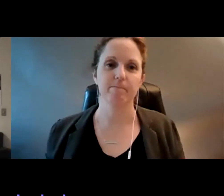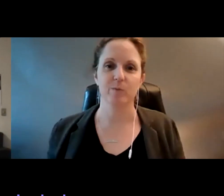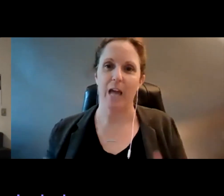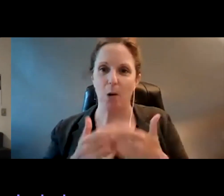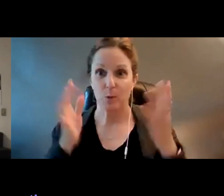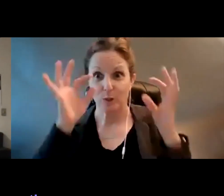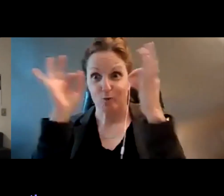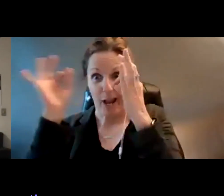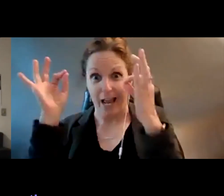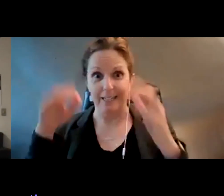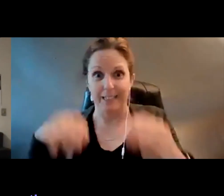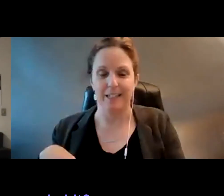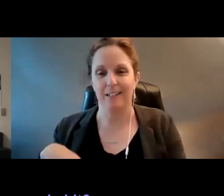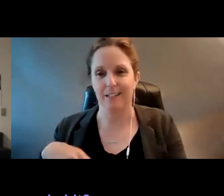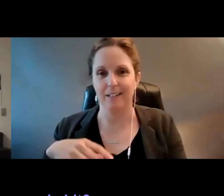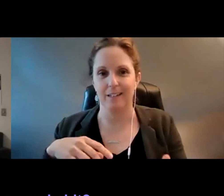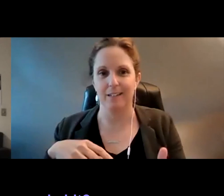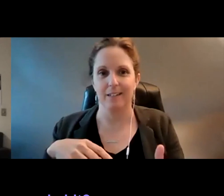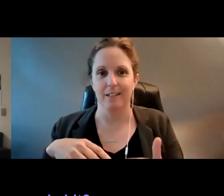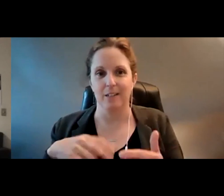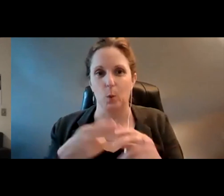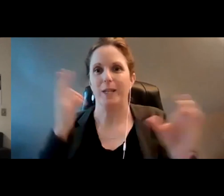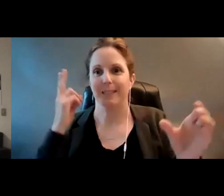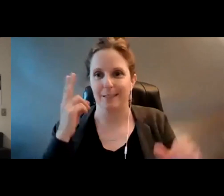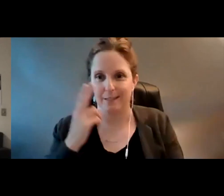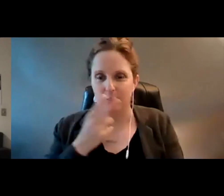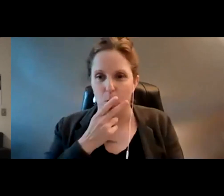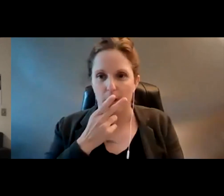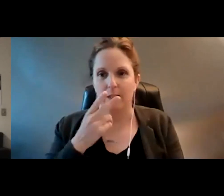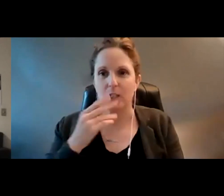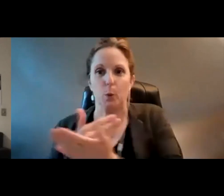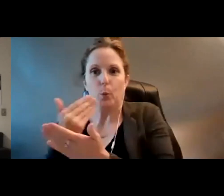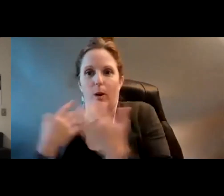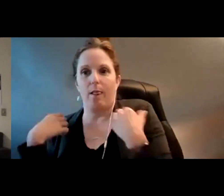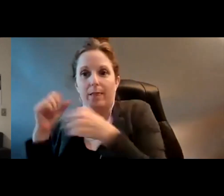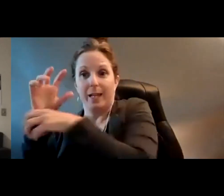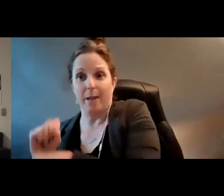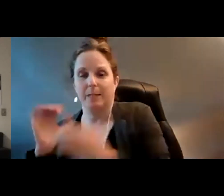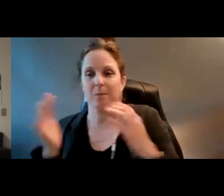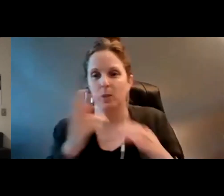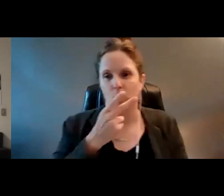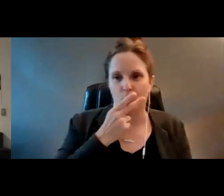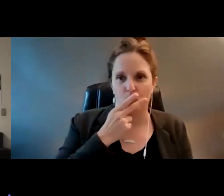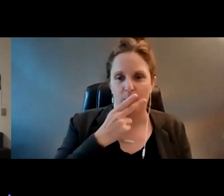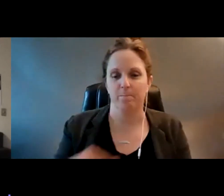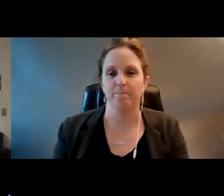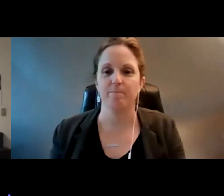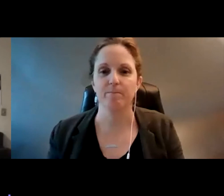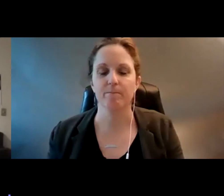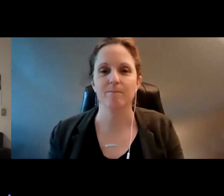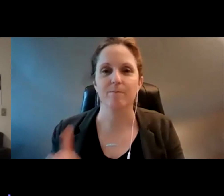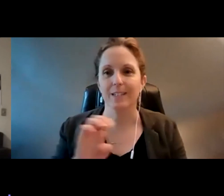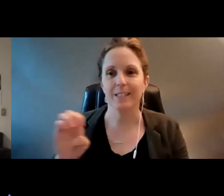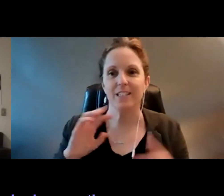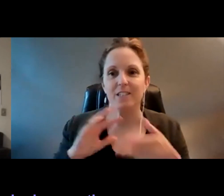that are healthy ways to spend your time, and also help you reduce craving, or just distract